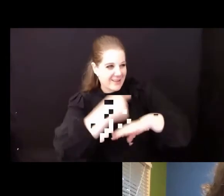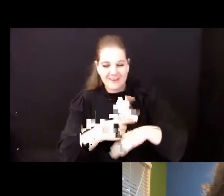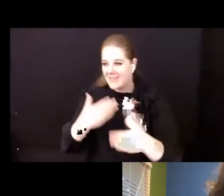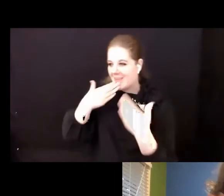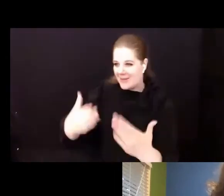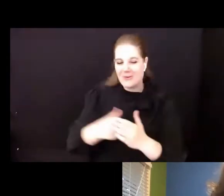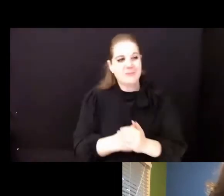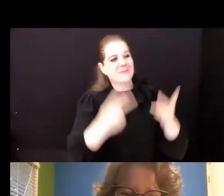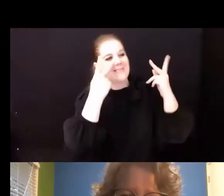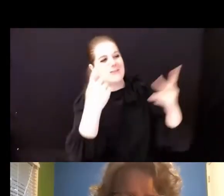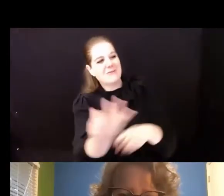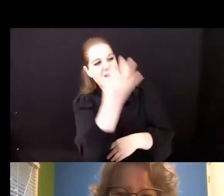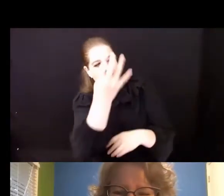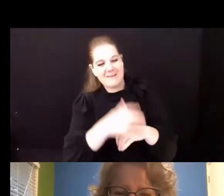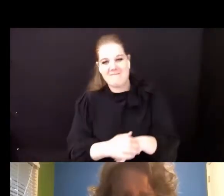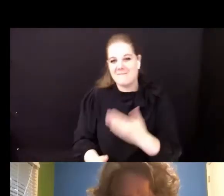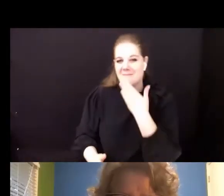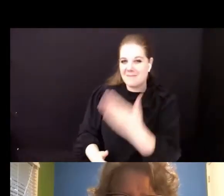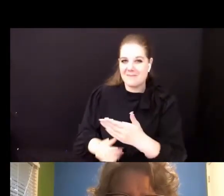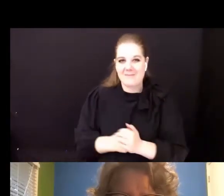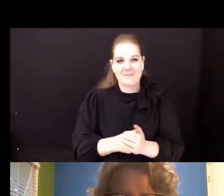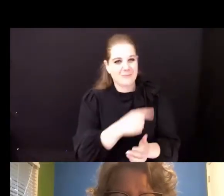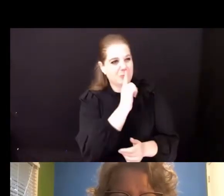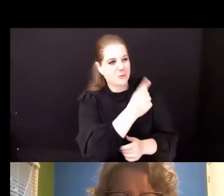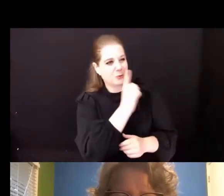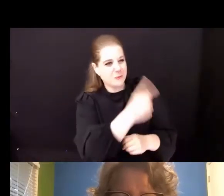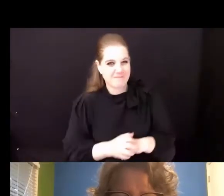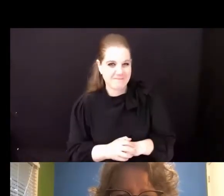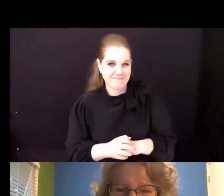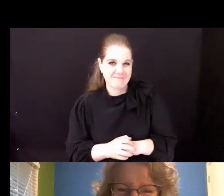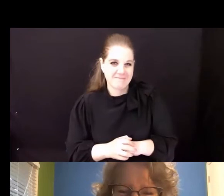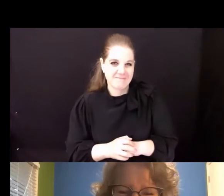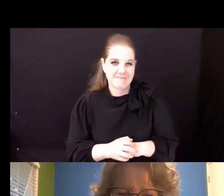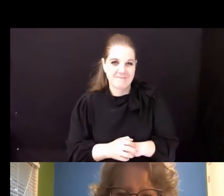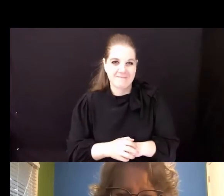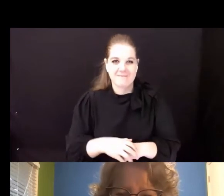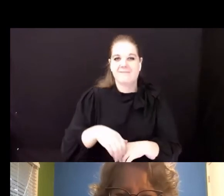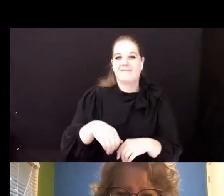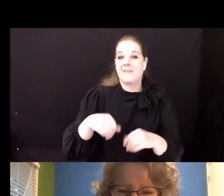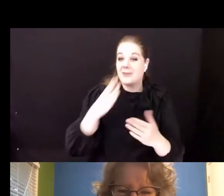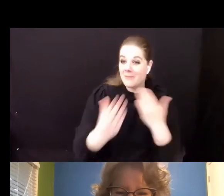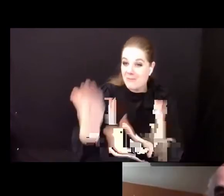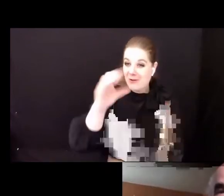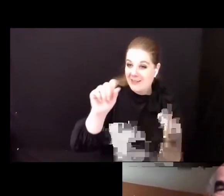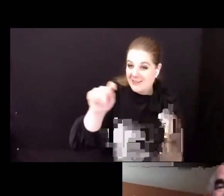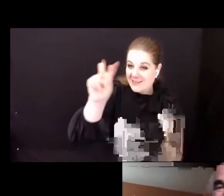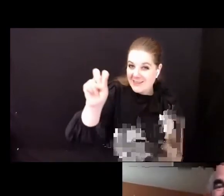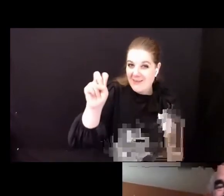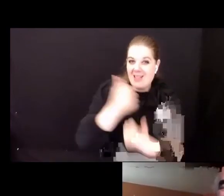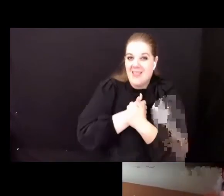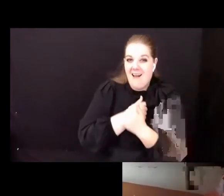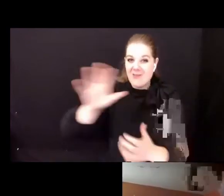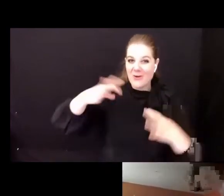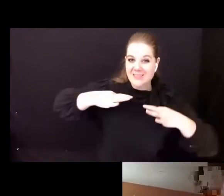you on Friday. Thank you. You bet. All right. Good morning, Steve. I love that your t-shirt. Do you want to tell